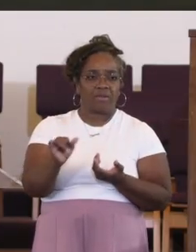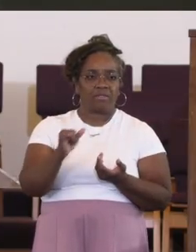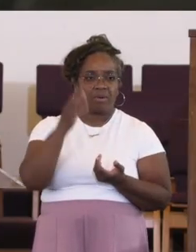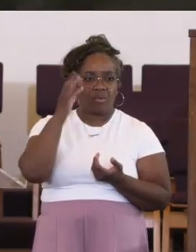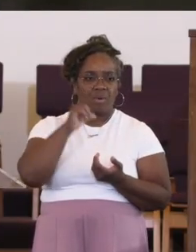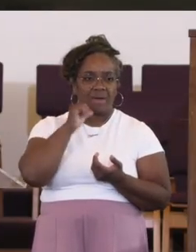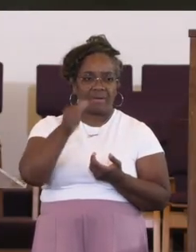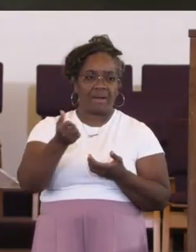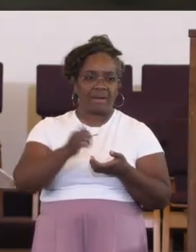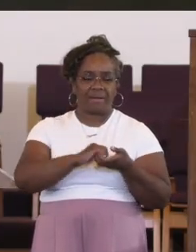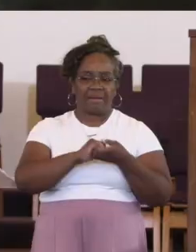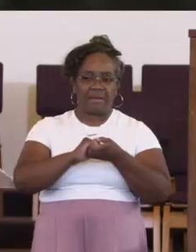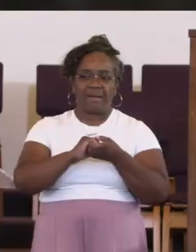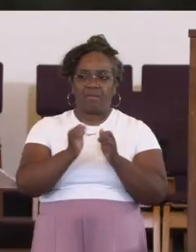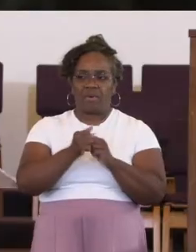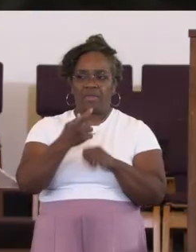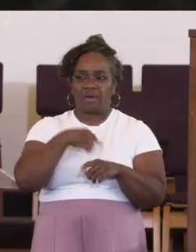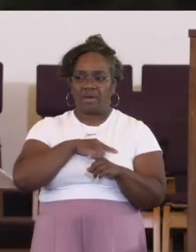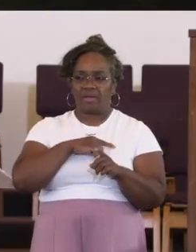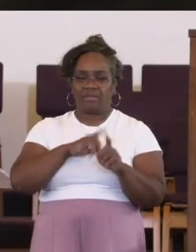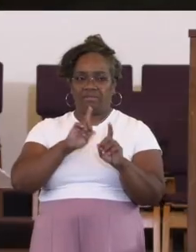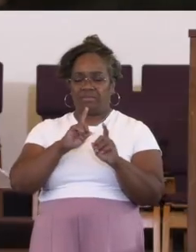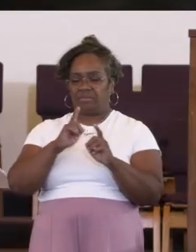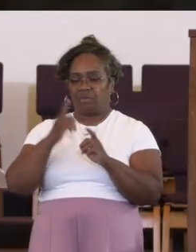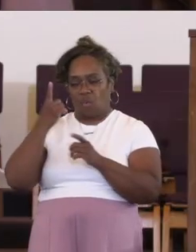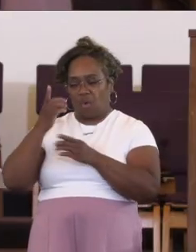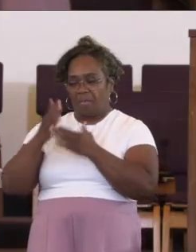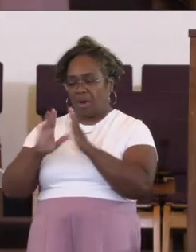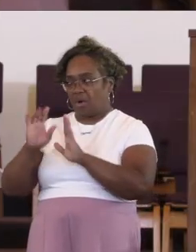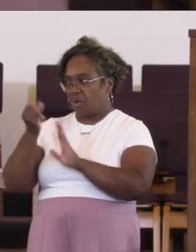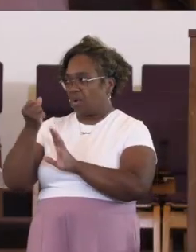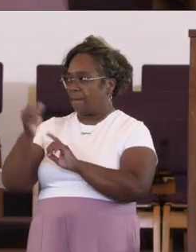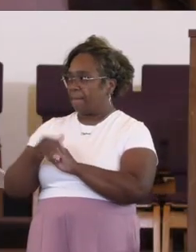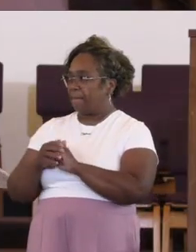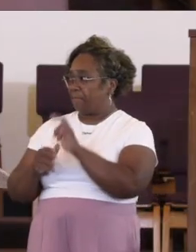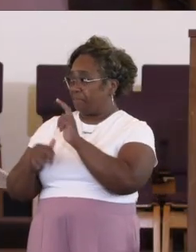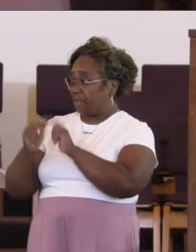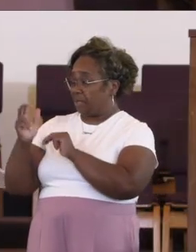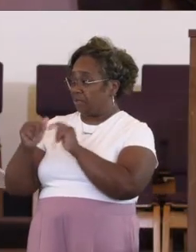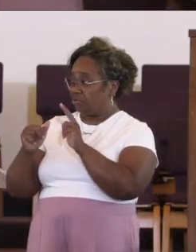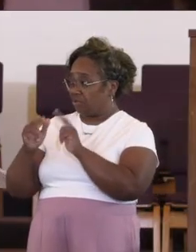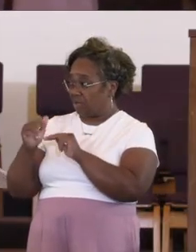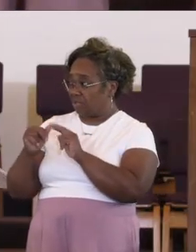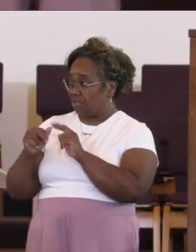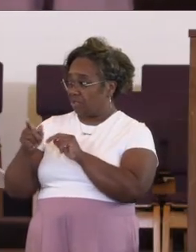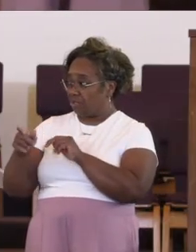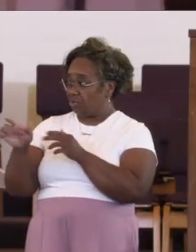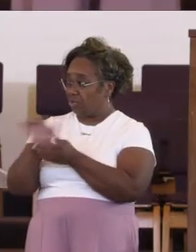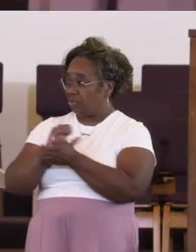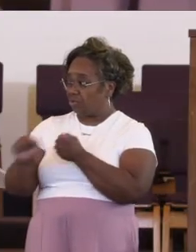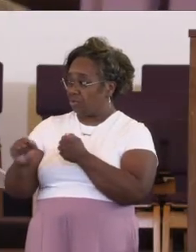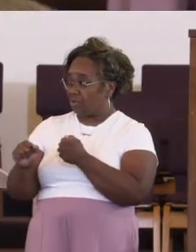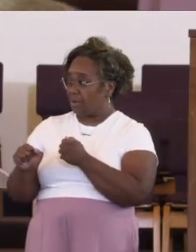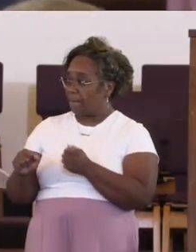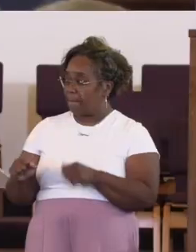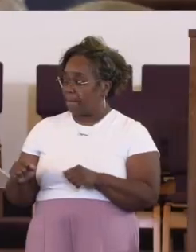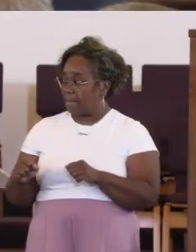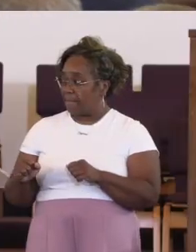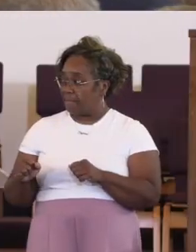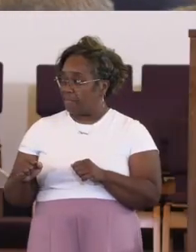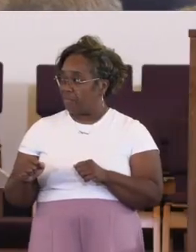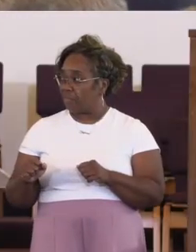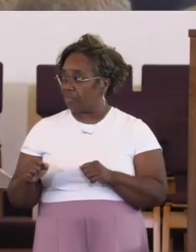they collaborate with us? Let's go a step at a time. Yep. Is there construction debris on the site, and did you guys demo this?